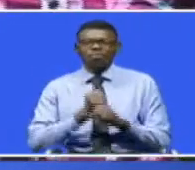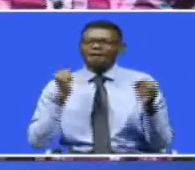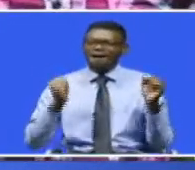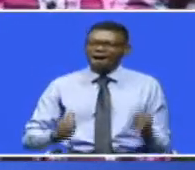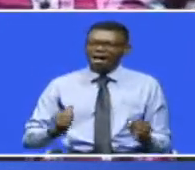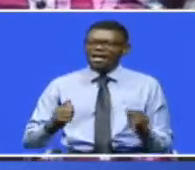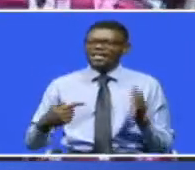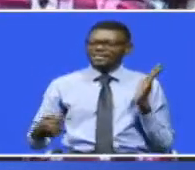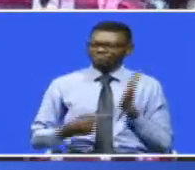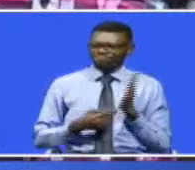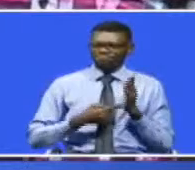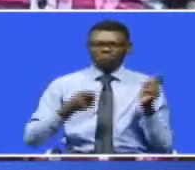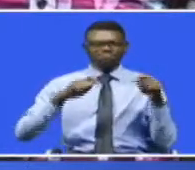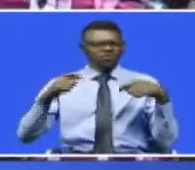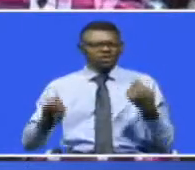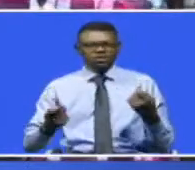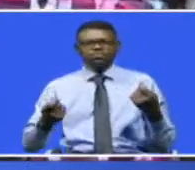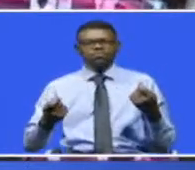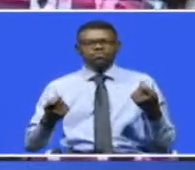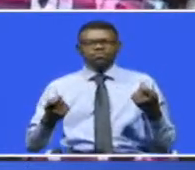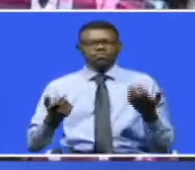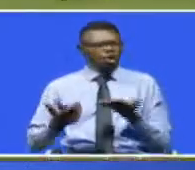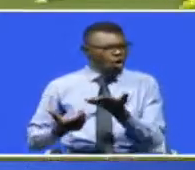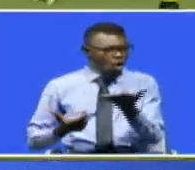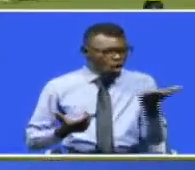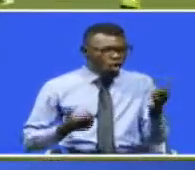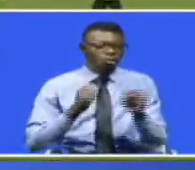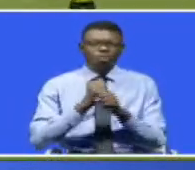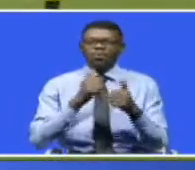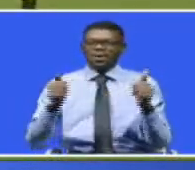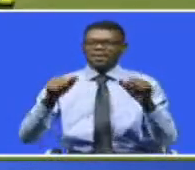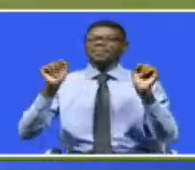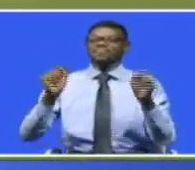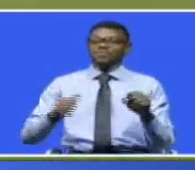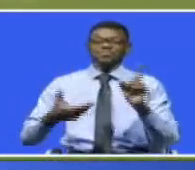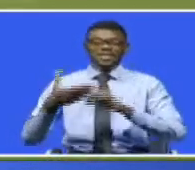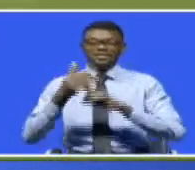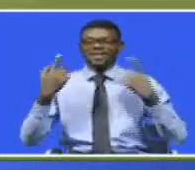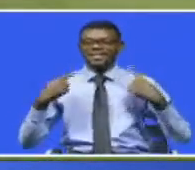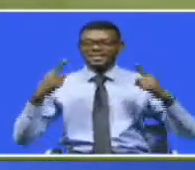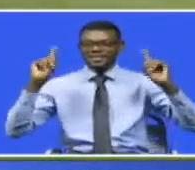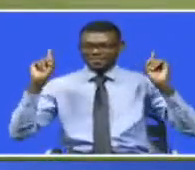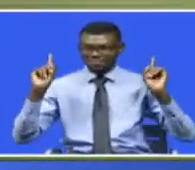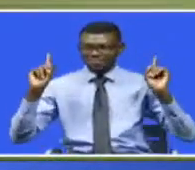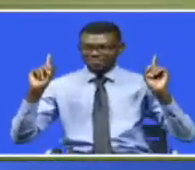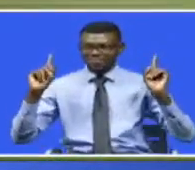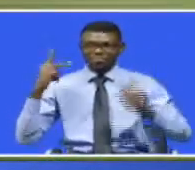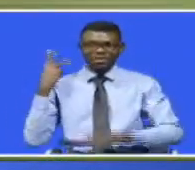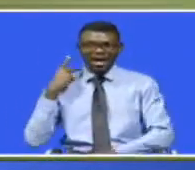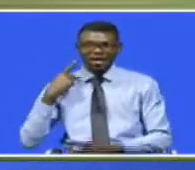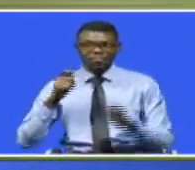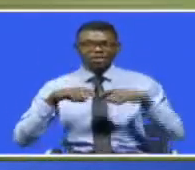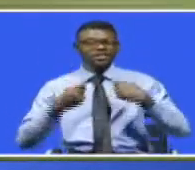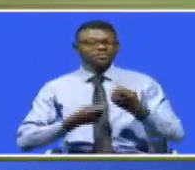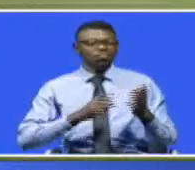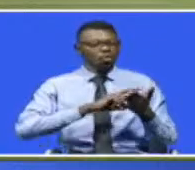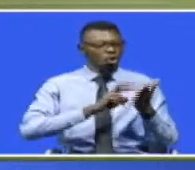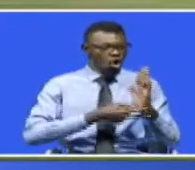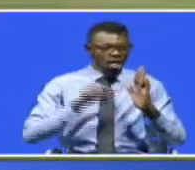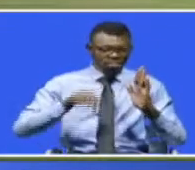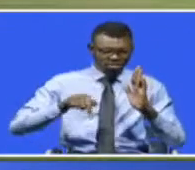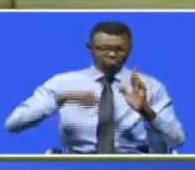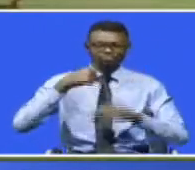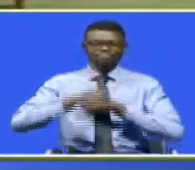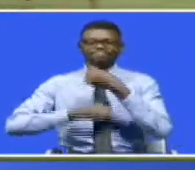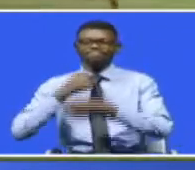bench yote venye inawaka. Na believe tunaweza toka na kitu poa sana. With his Kariobangi Sharks contract ending this year,